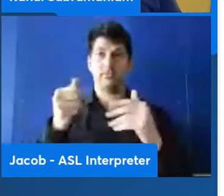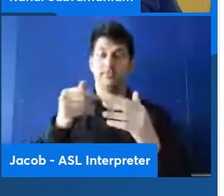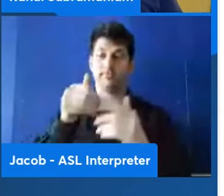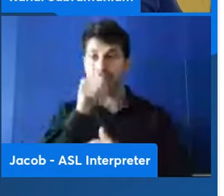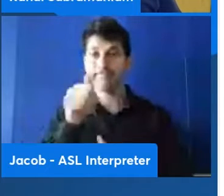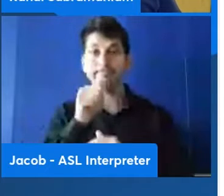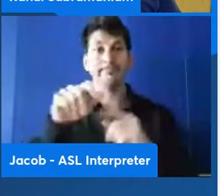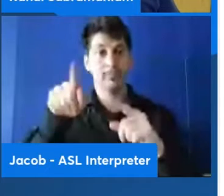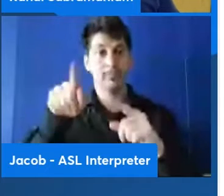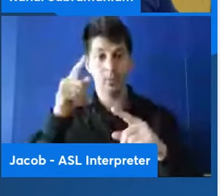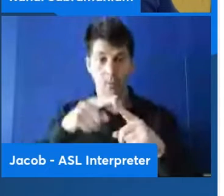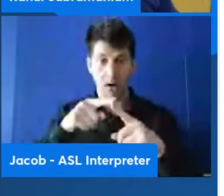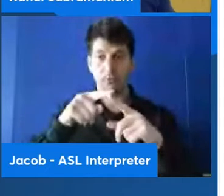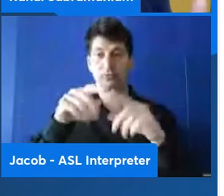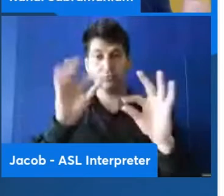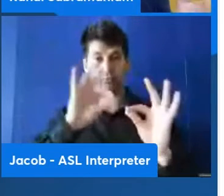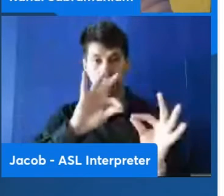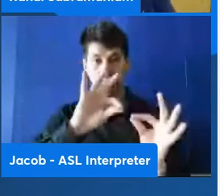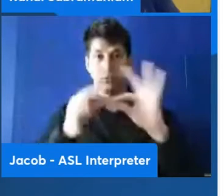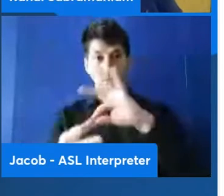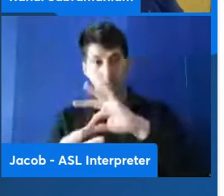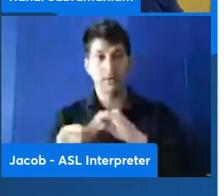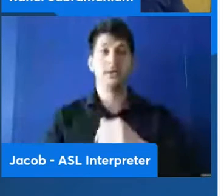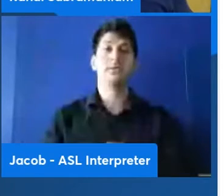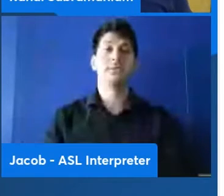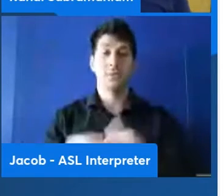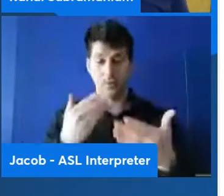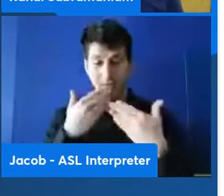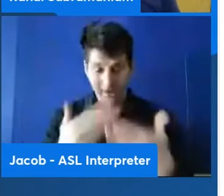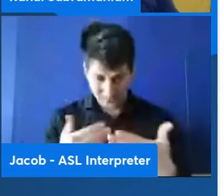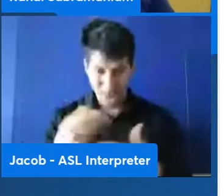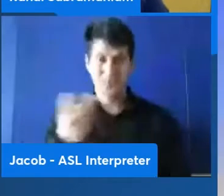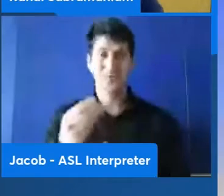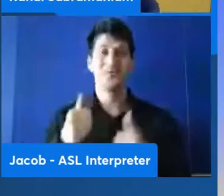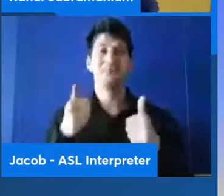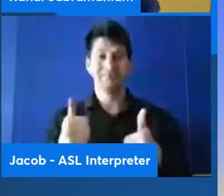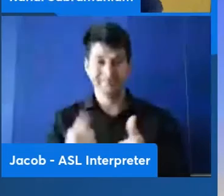are doing this interpretation. So thank you, Jacob and Lindsay.